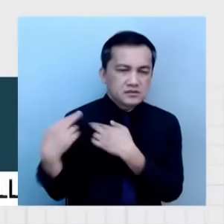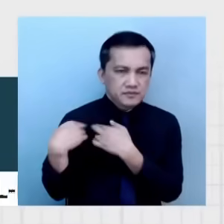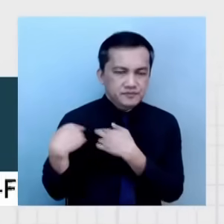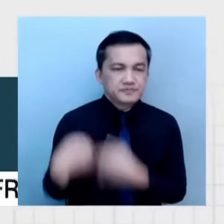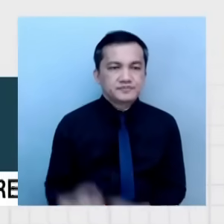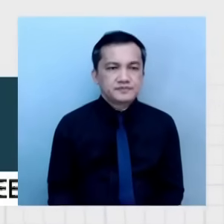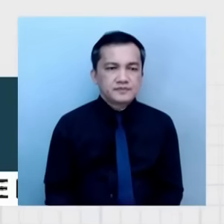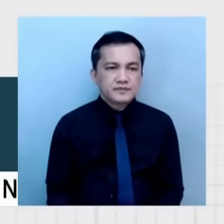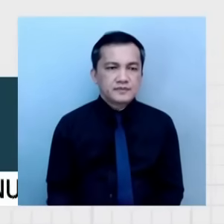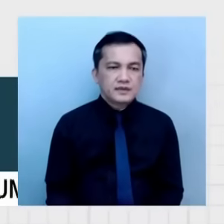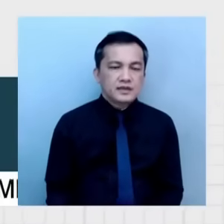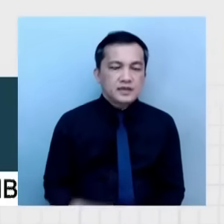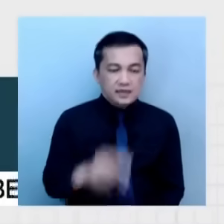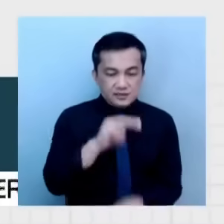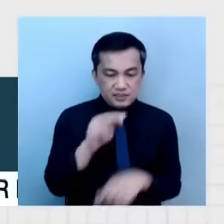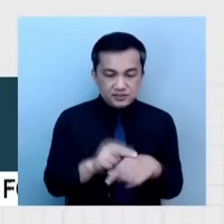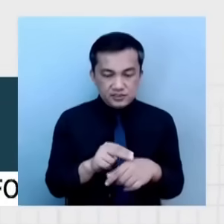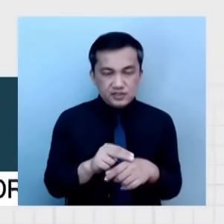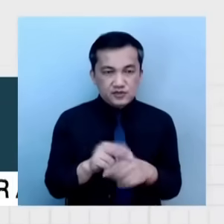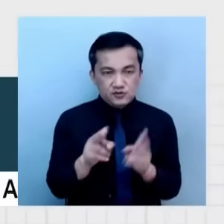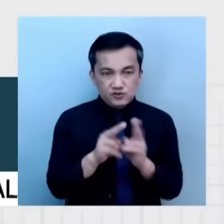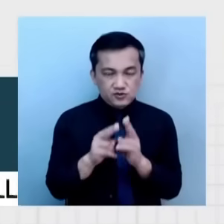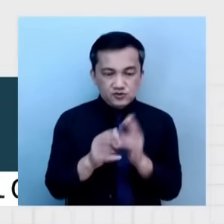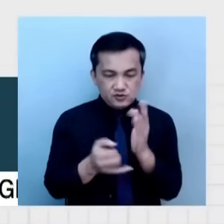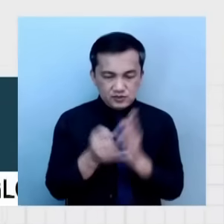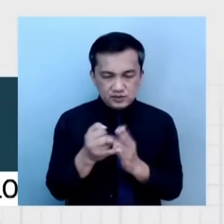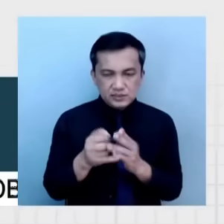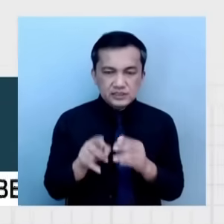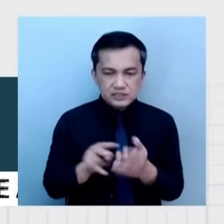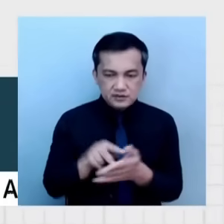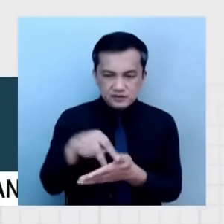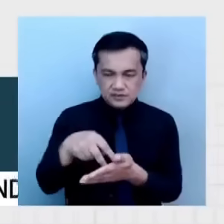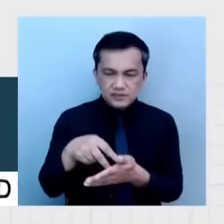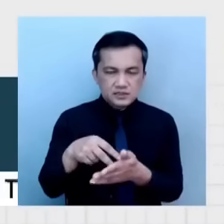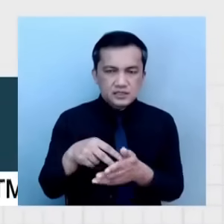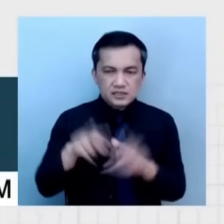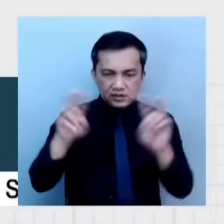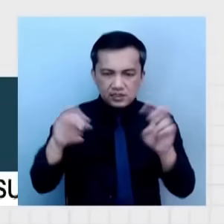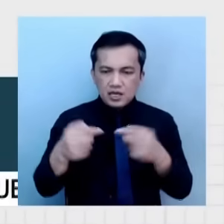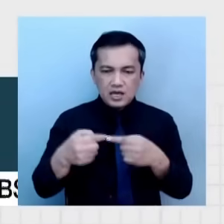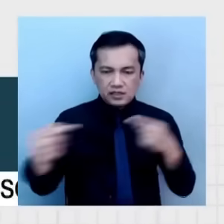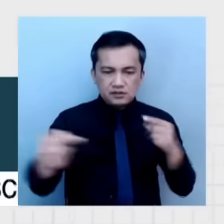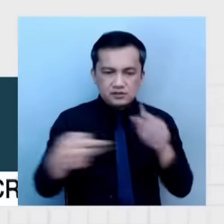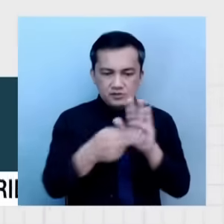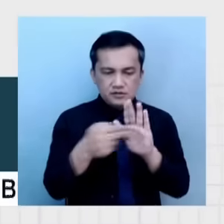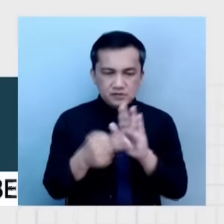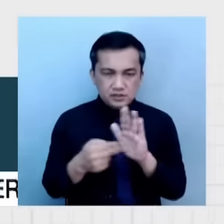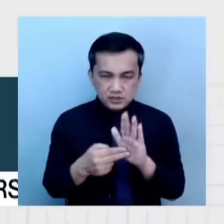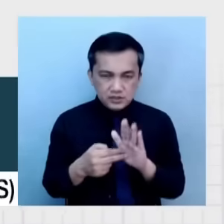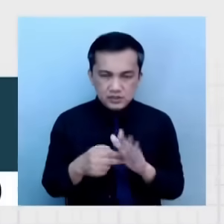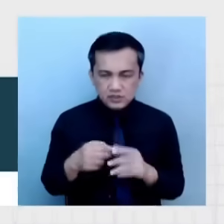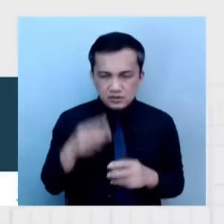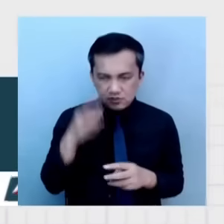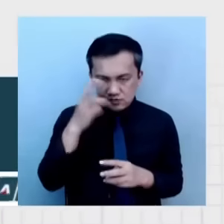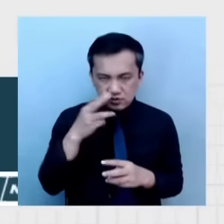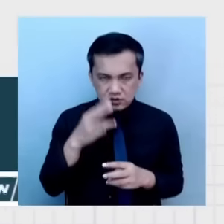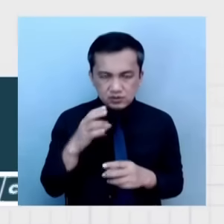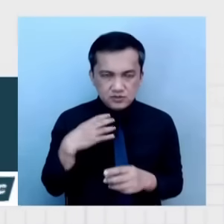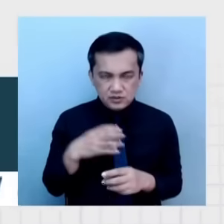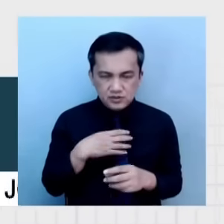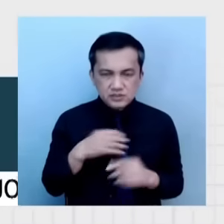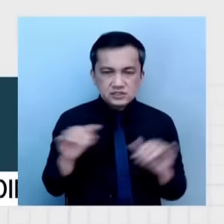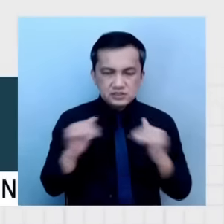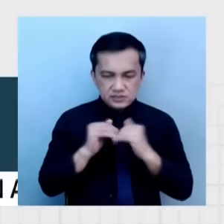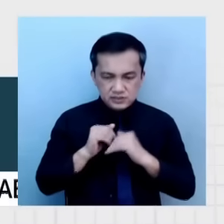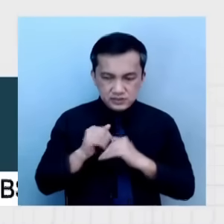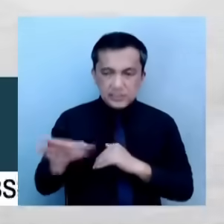of Journalists in the Philippines stands by its previous statement against red tagging, but it is wary that the heavy hand of Congress could send the same message as it did